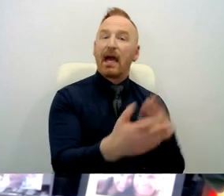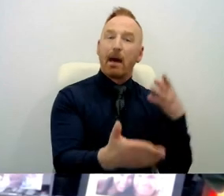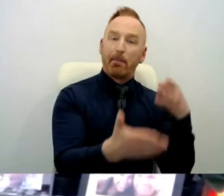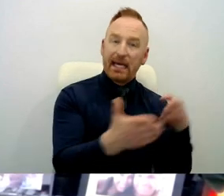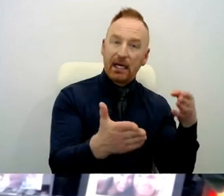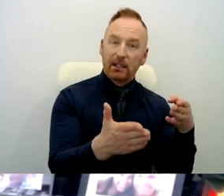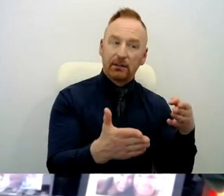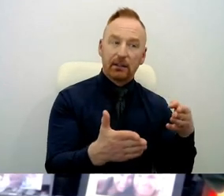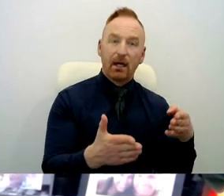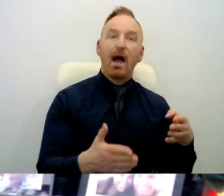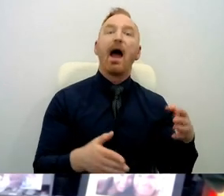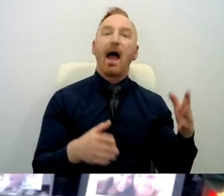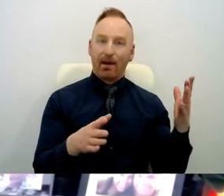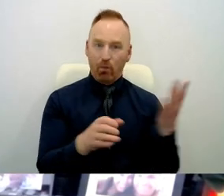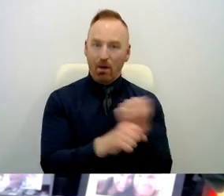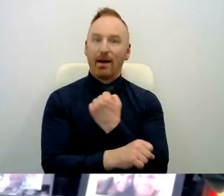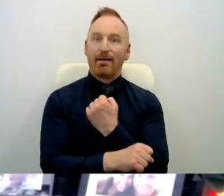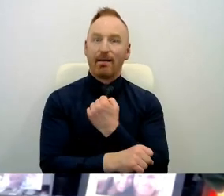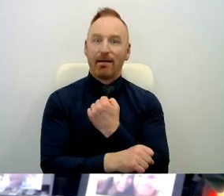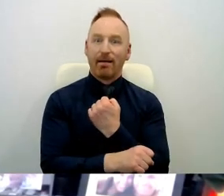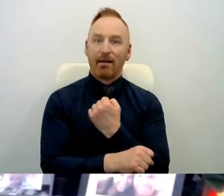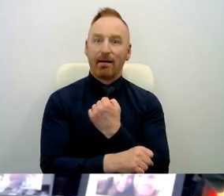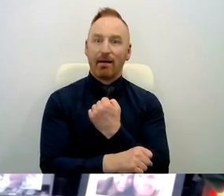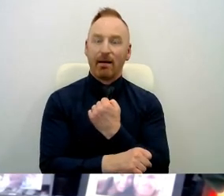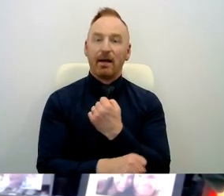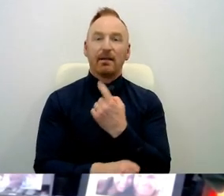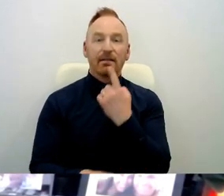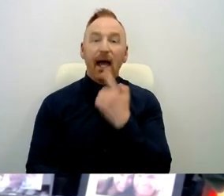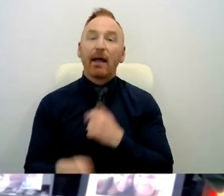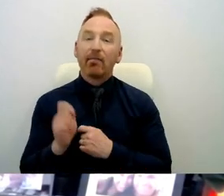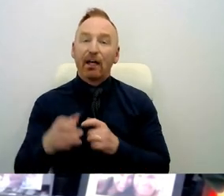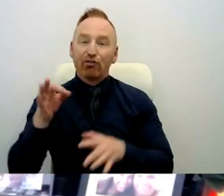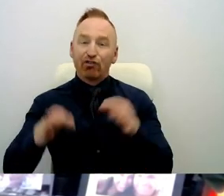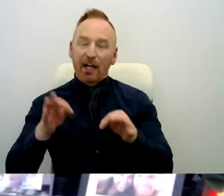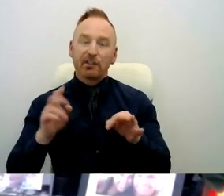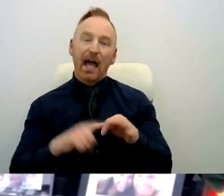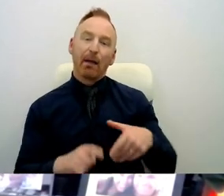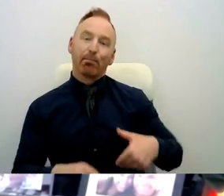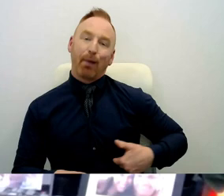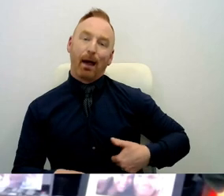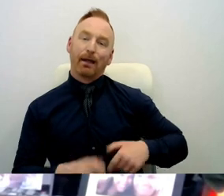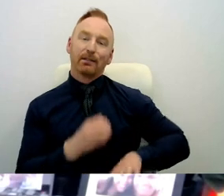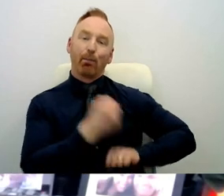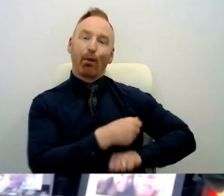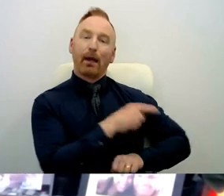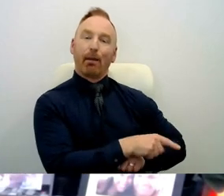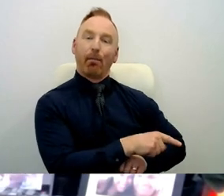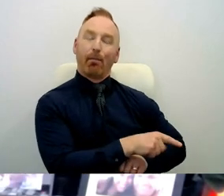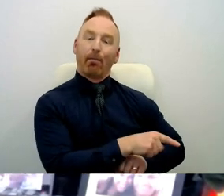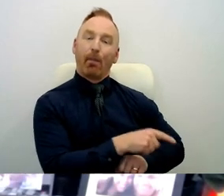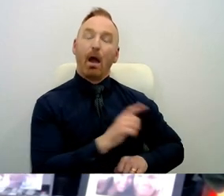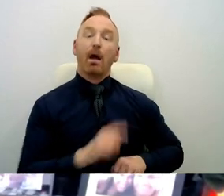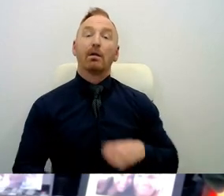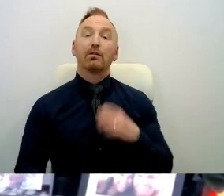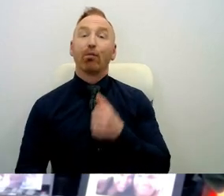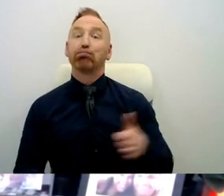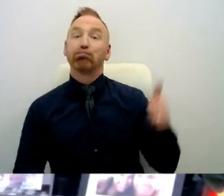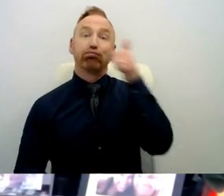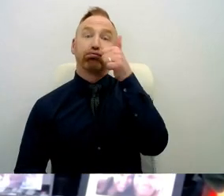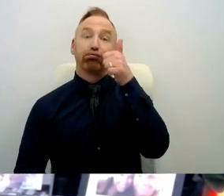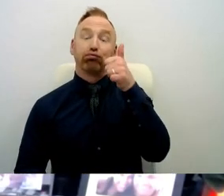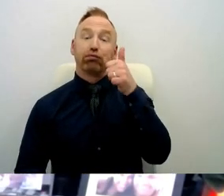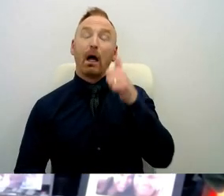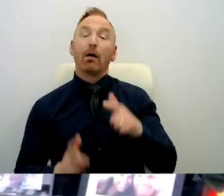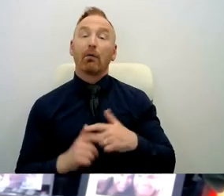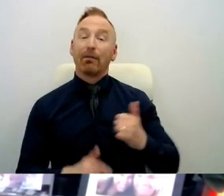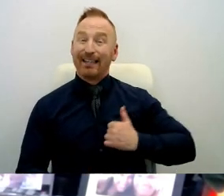the decision and wanted it overturned, alleging that the judge was biased. At the end of the day, the Supreme Court of Canada agreed with the